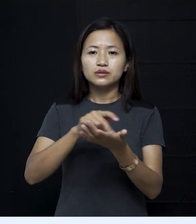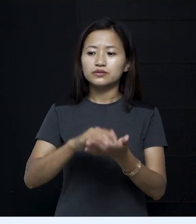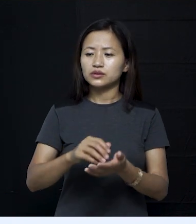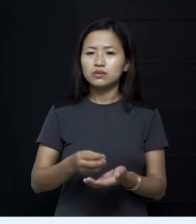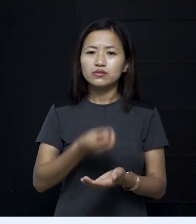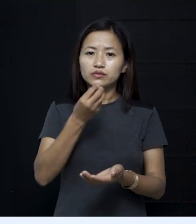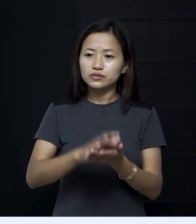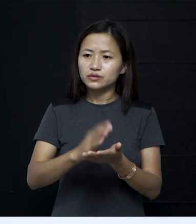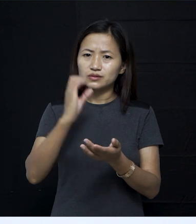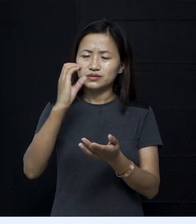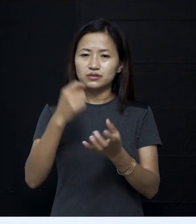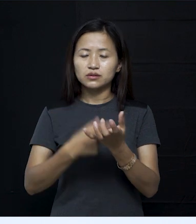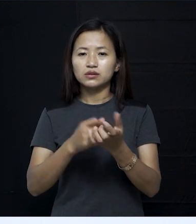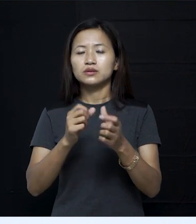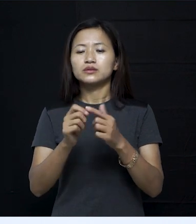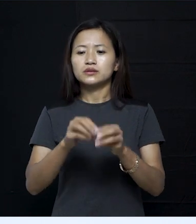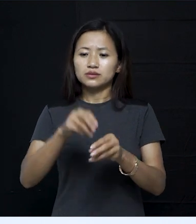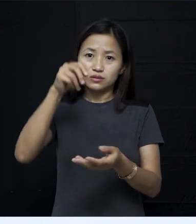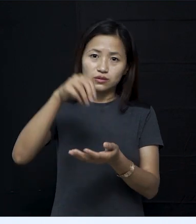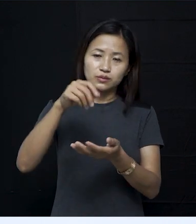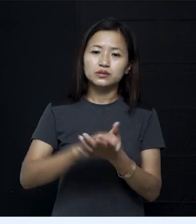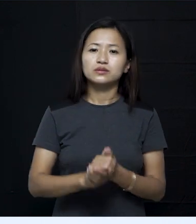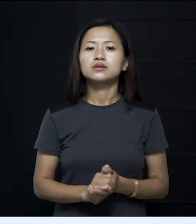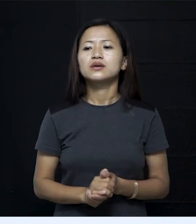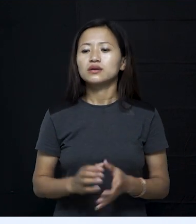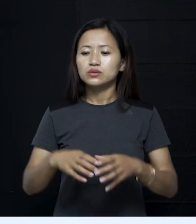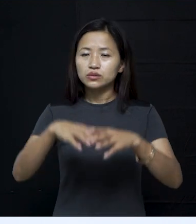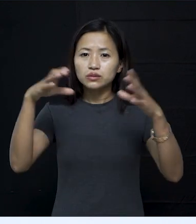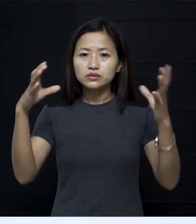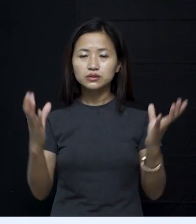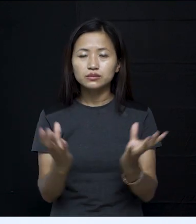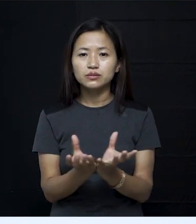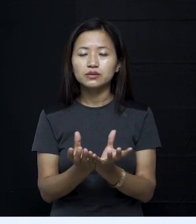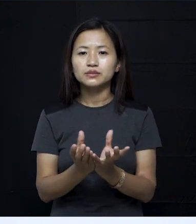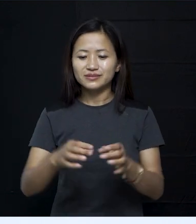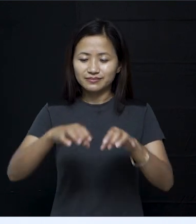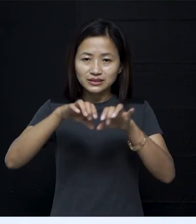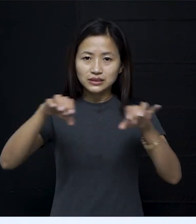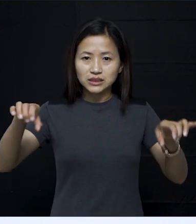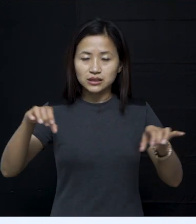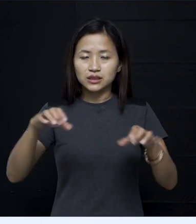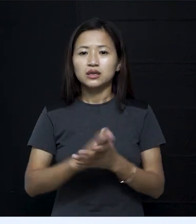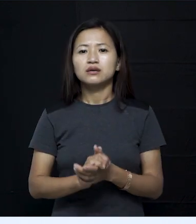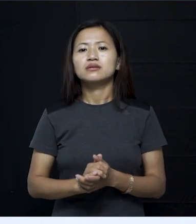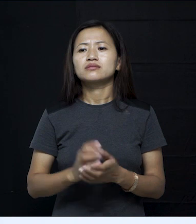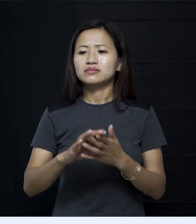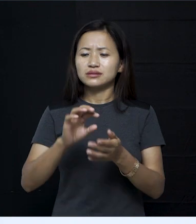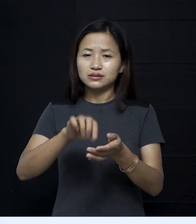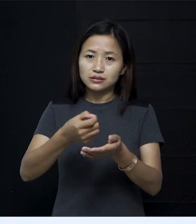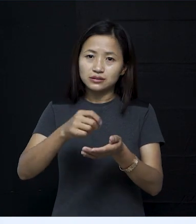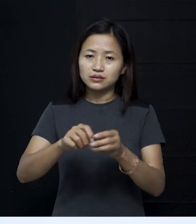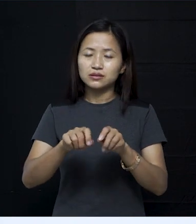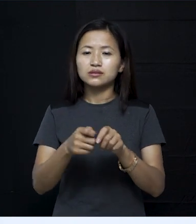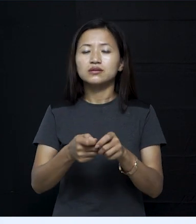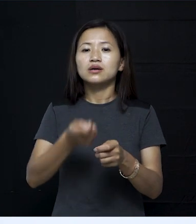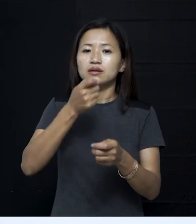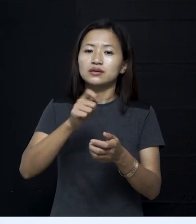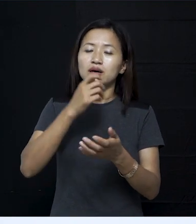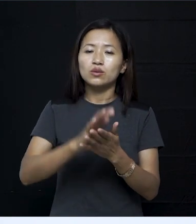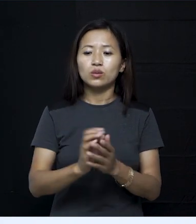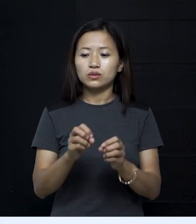this is how they do it in the slash and burn farming, or doom cultivation, or primitive, okay.